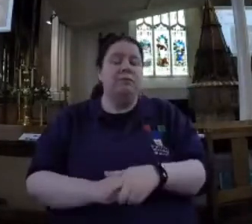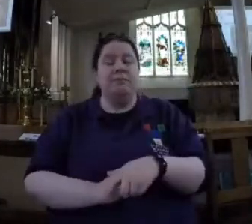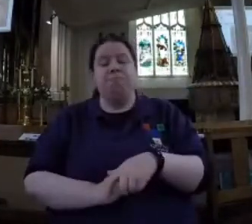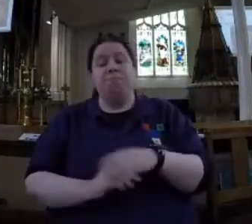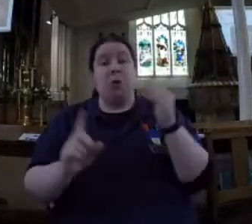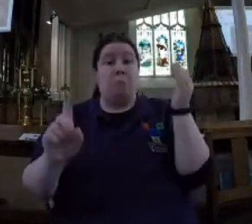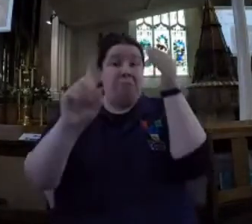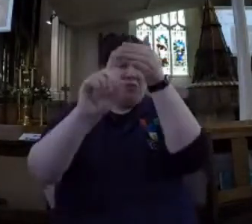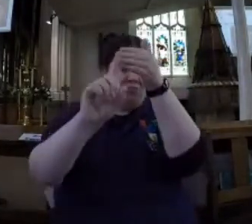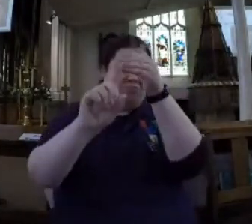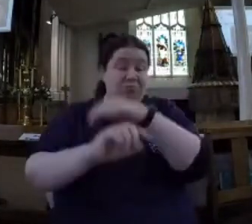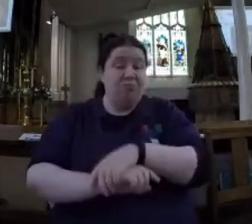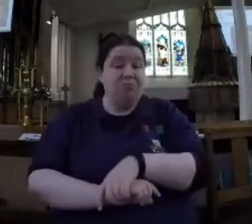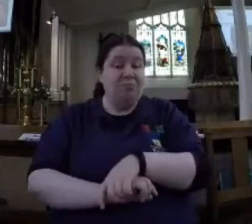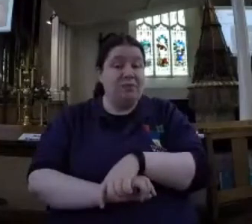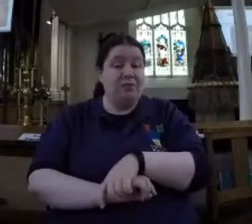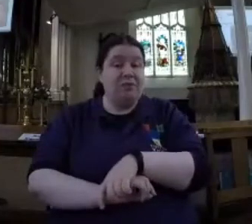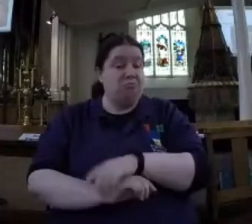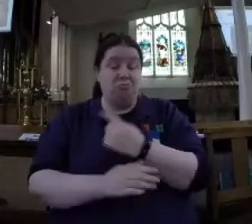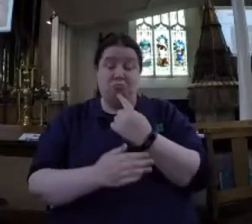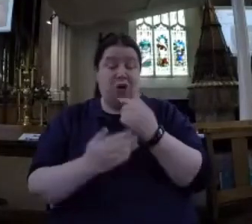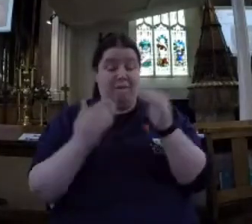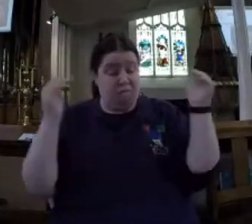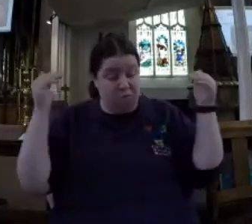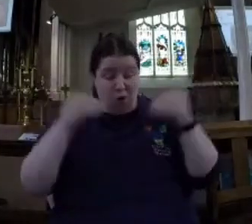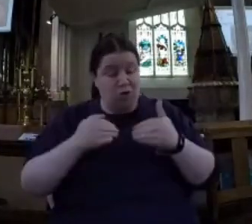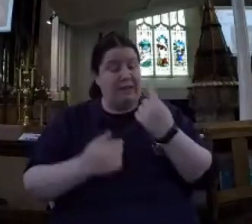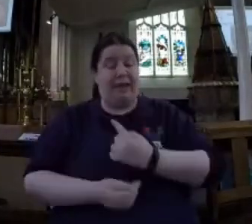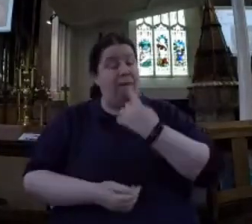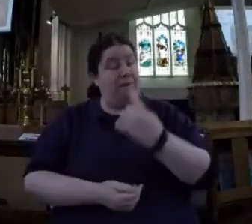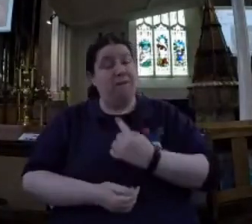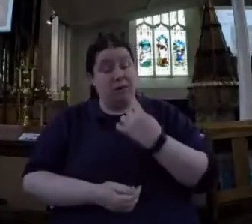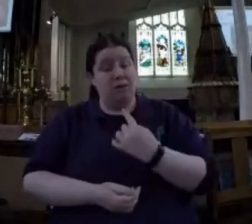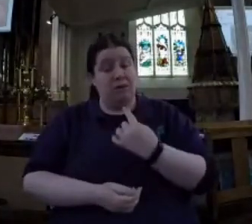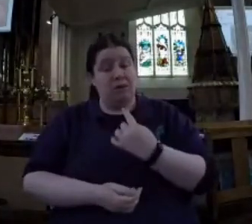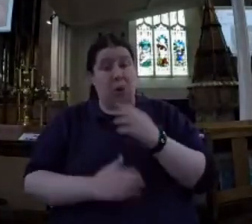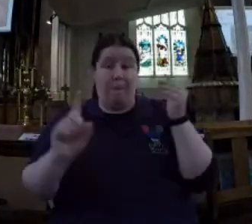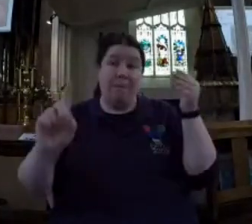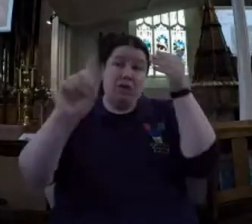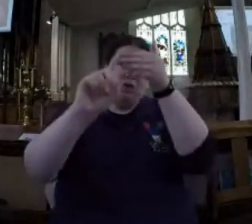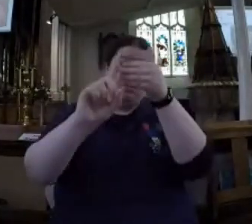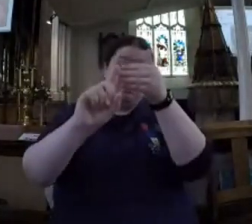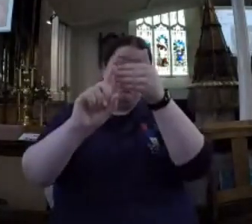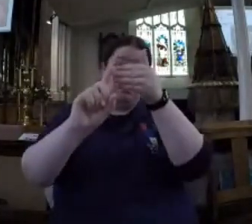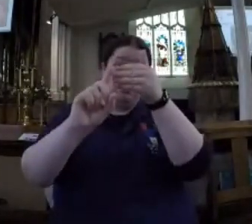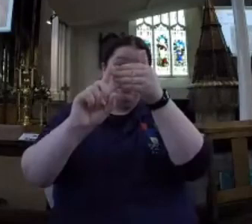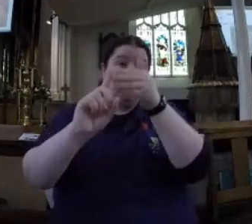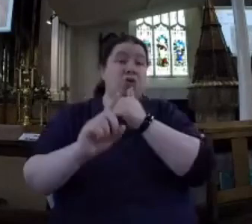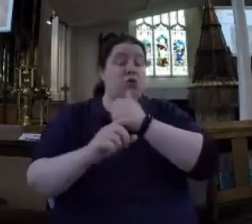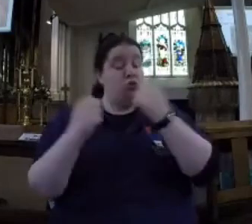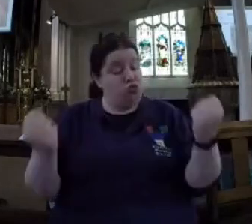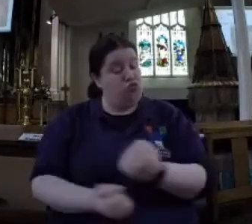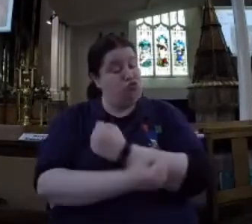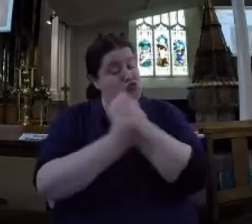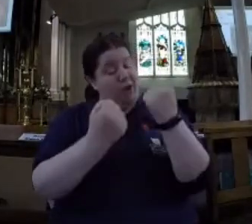Your mission is not about you. Your mission will use your